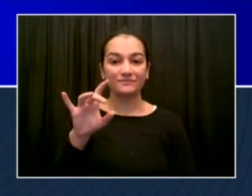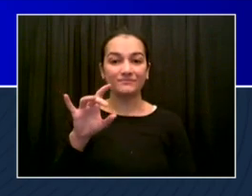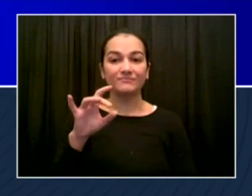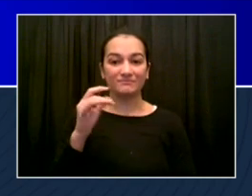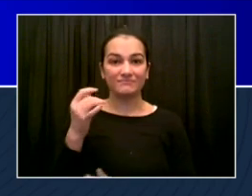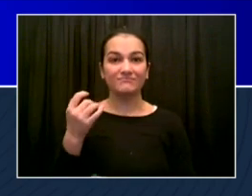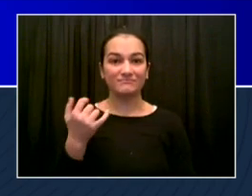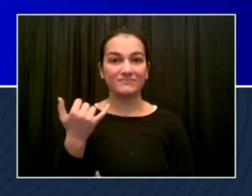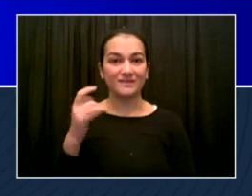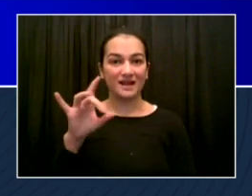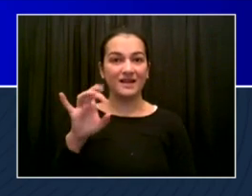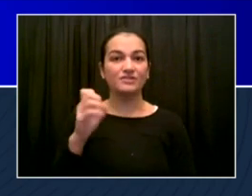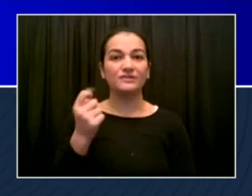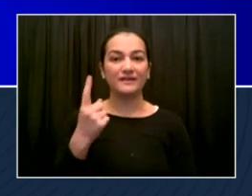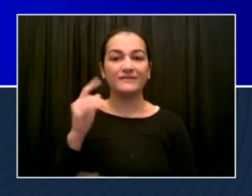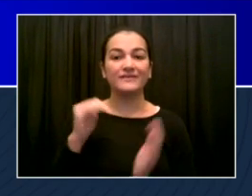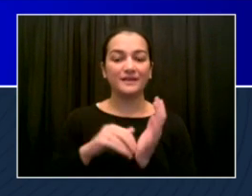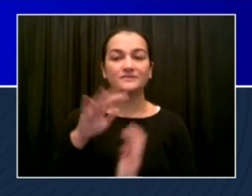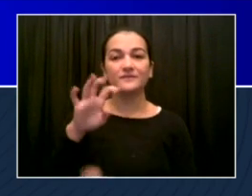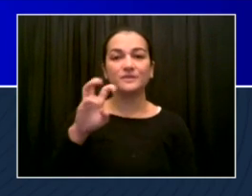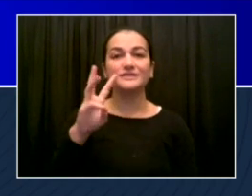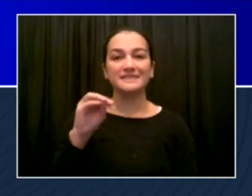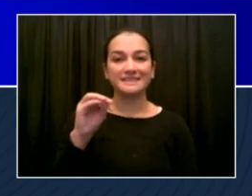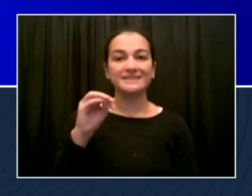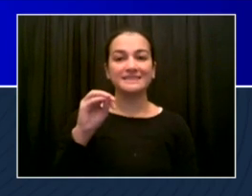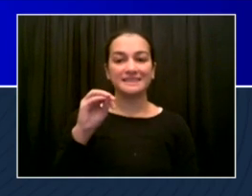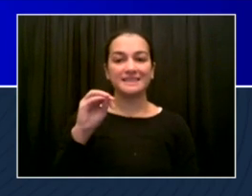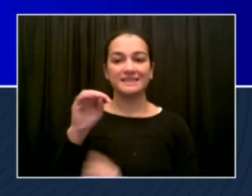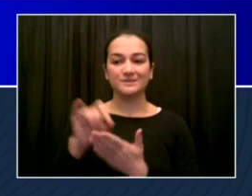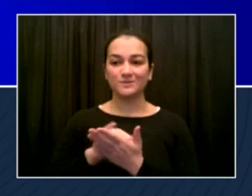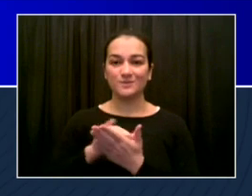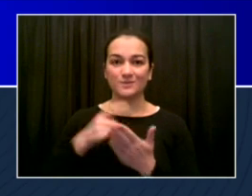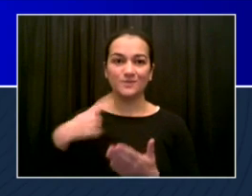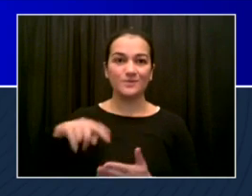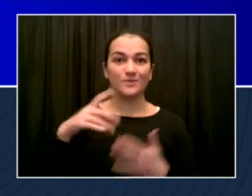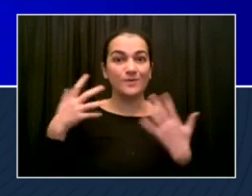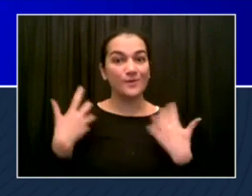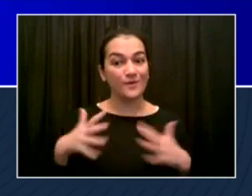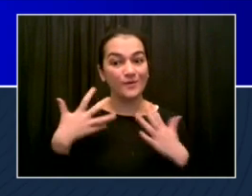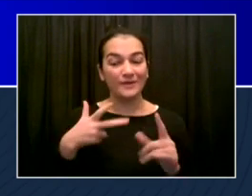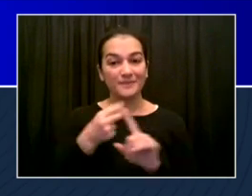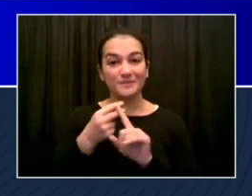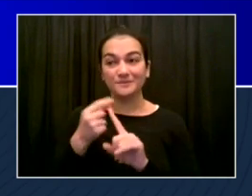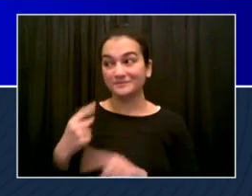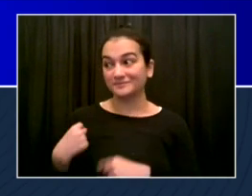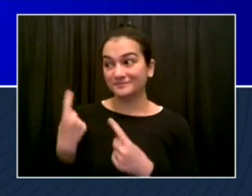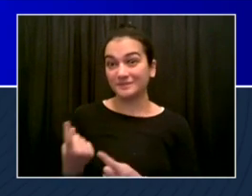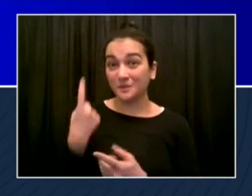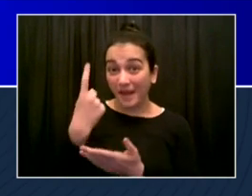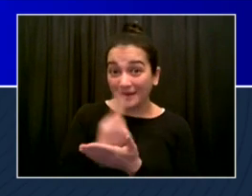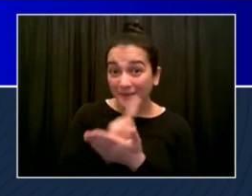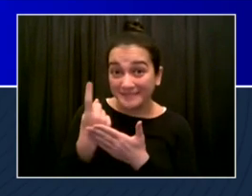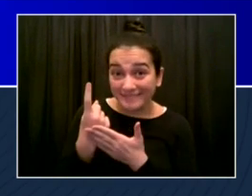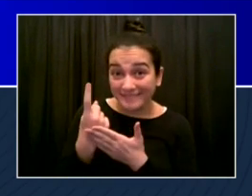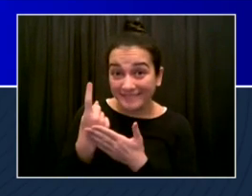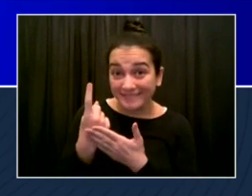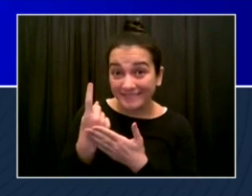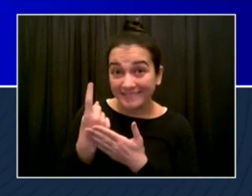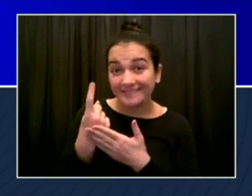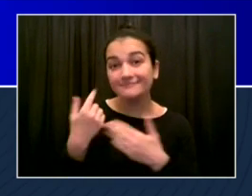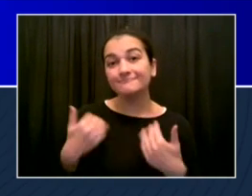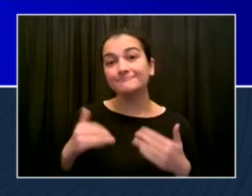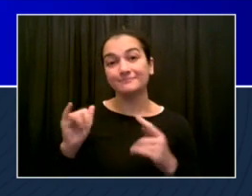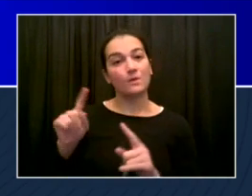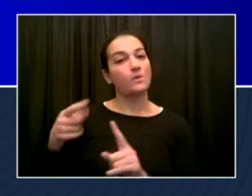811,460 New Yorkers have gotten a booster shot already, and that number is going to grow a lot in the coming days. Go out, get